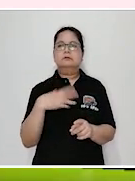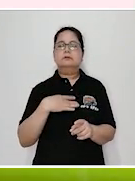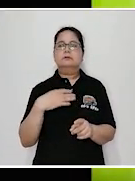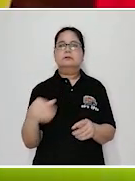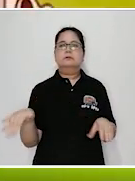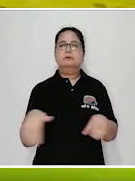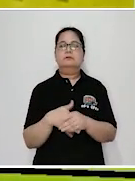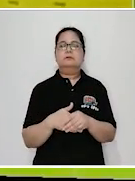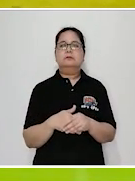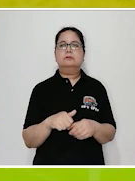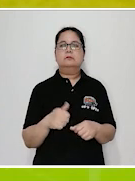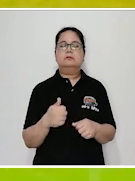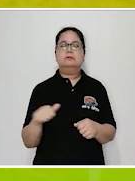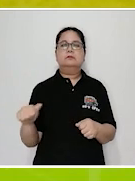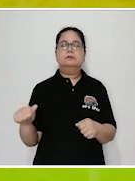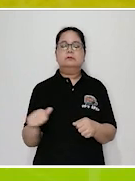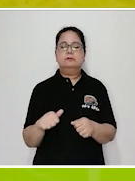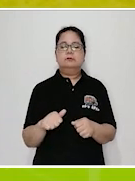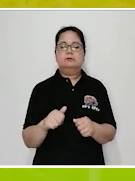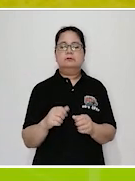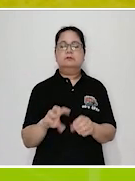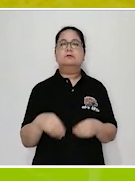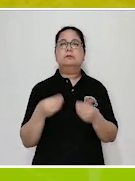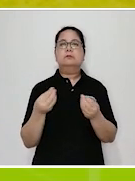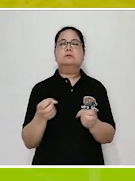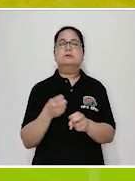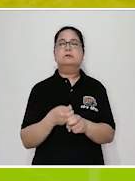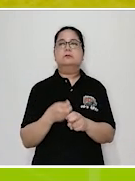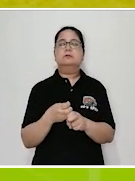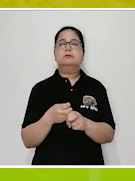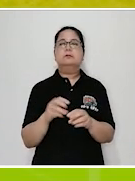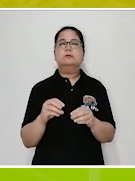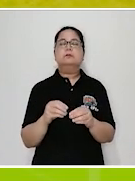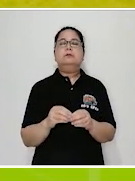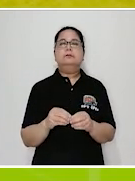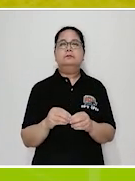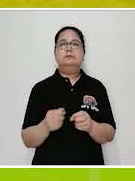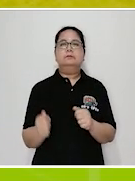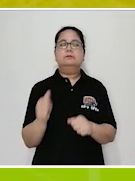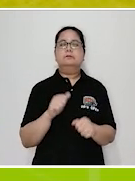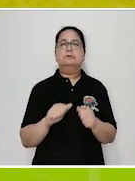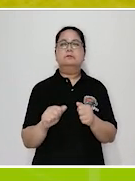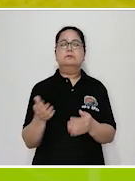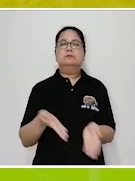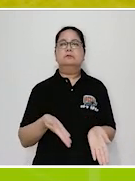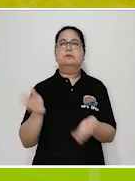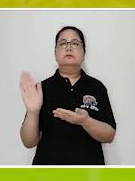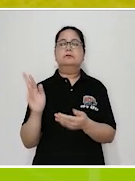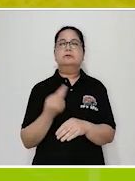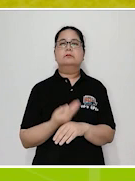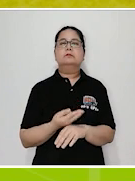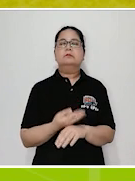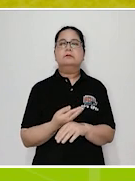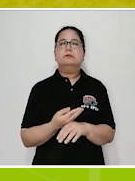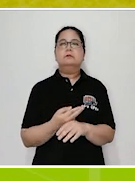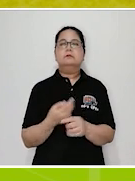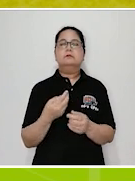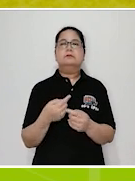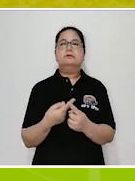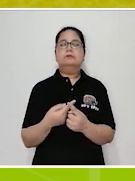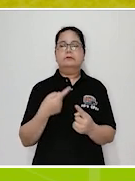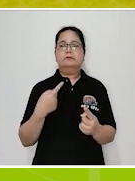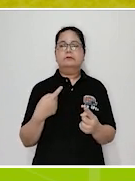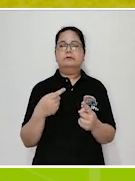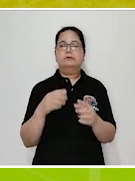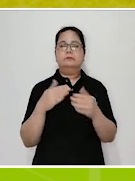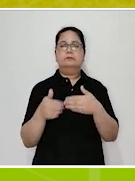anyone. So she gave them a very difficult task, bringing the crystal stone from the dragon's